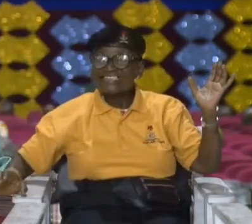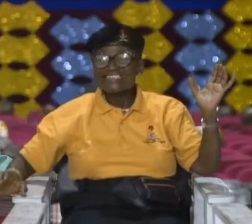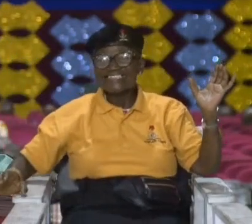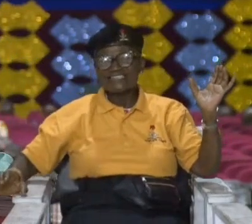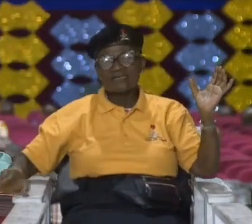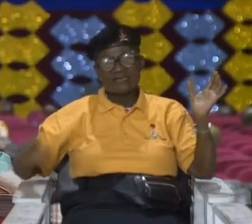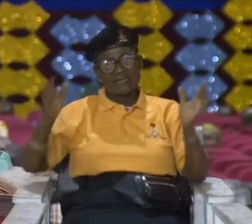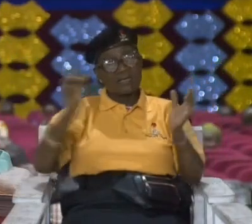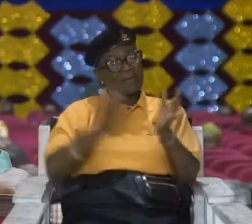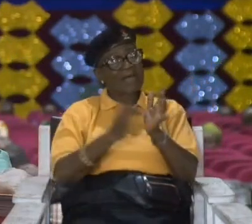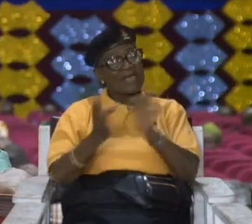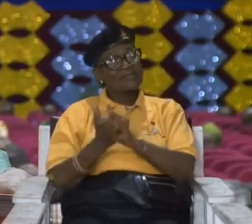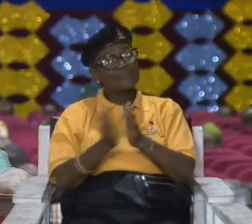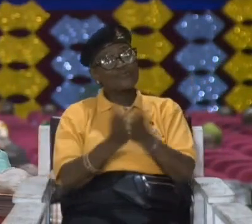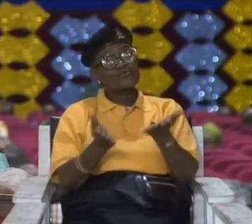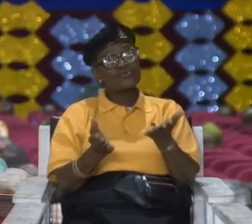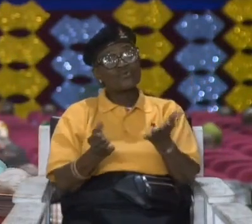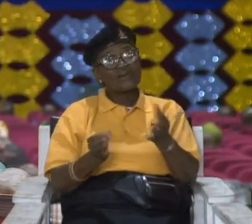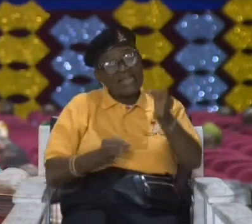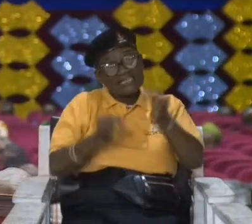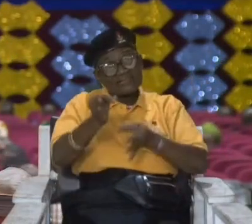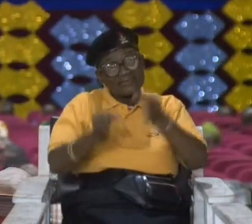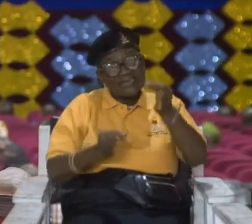The Bible describes him